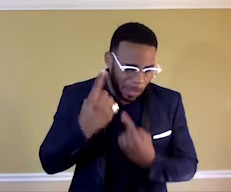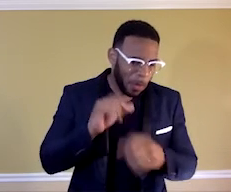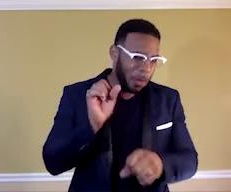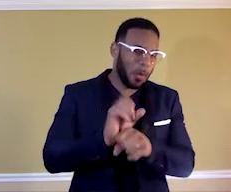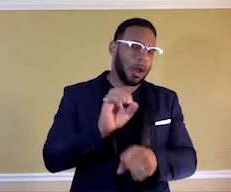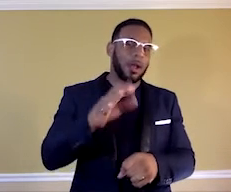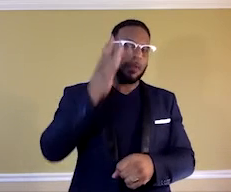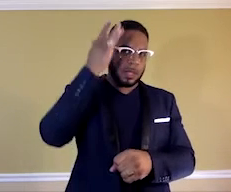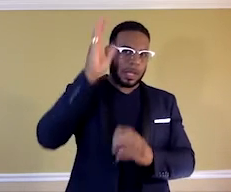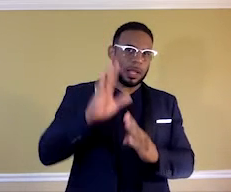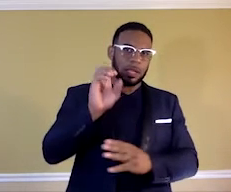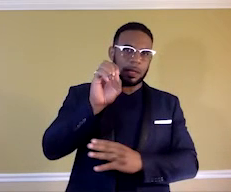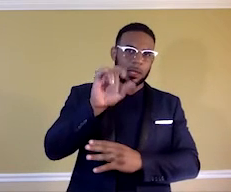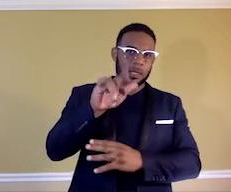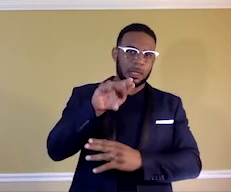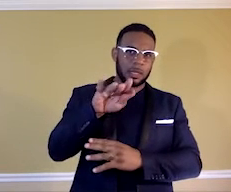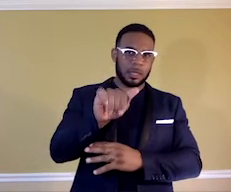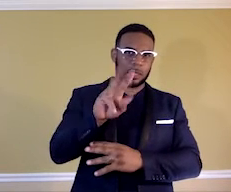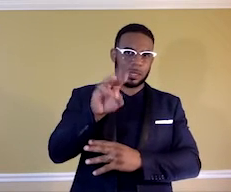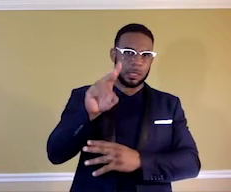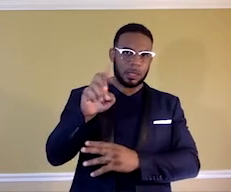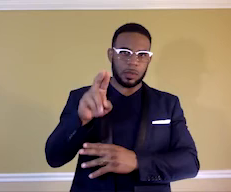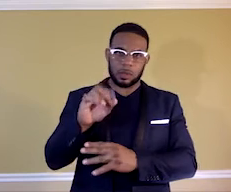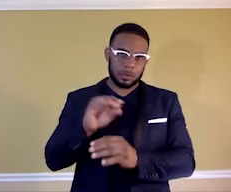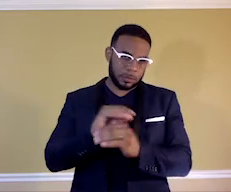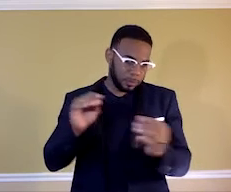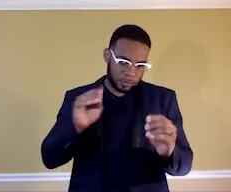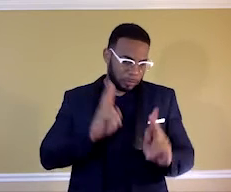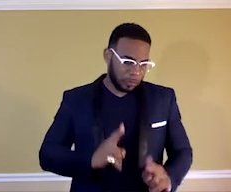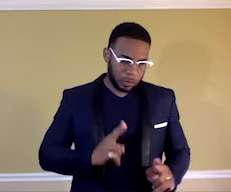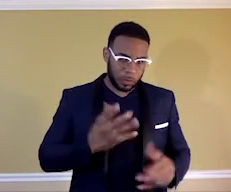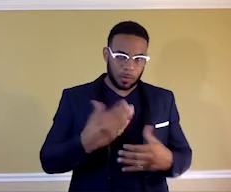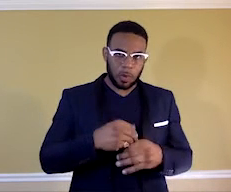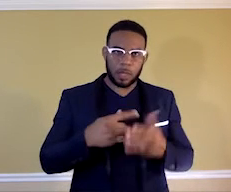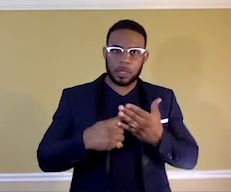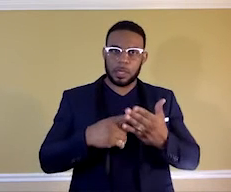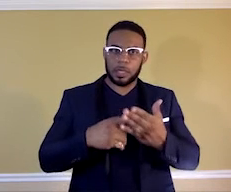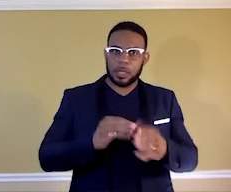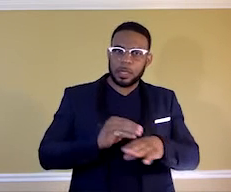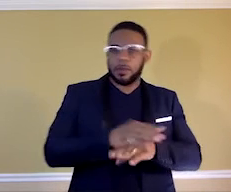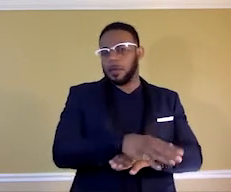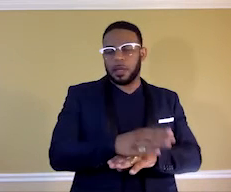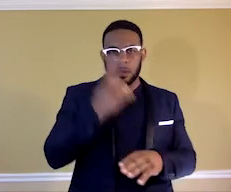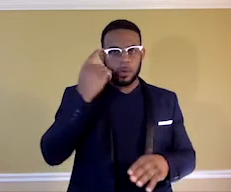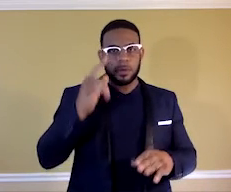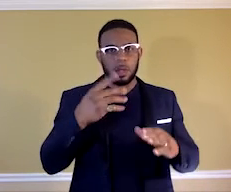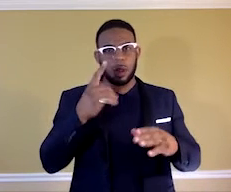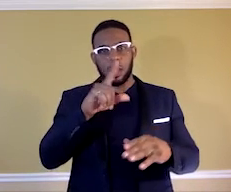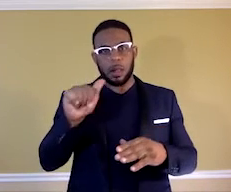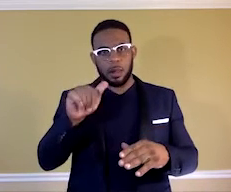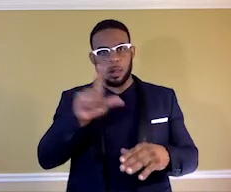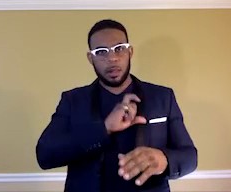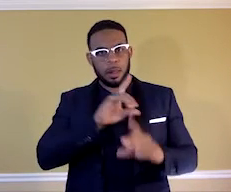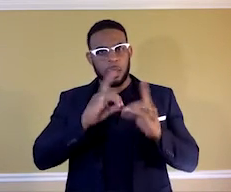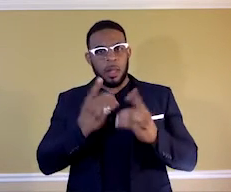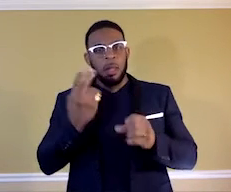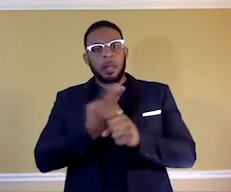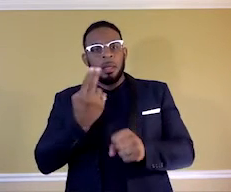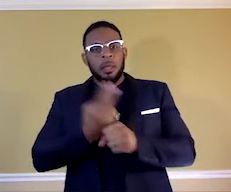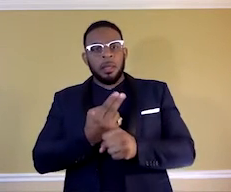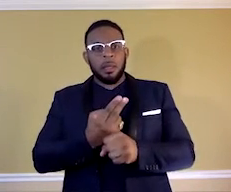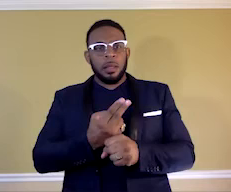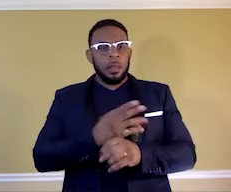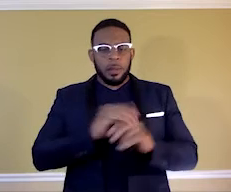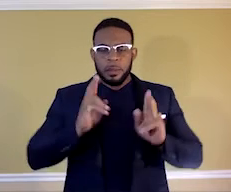work of scholar Sylvia Winter, who in No Humans Involved discusses the effects of the Los Angeles Police Department using the